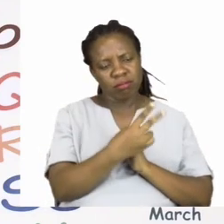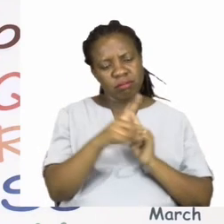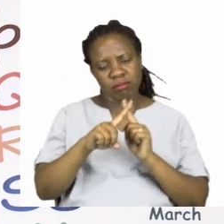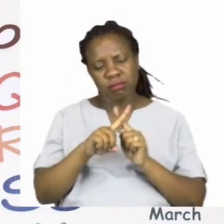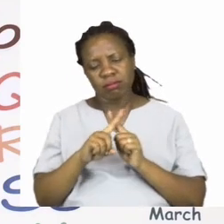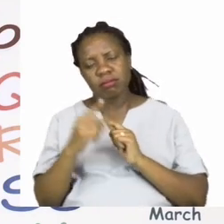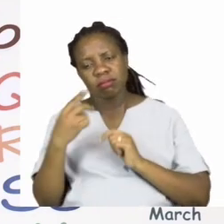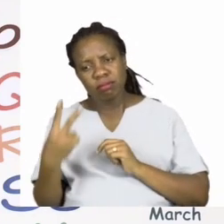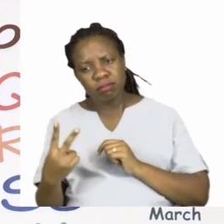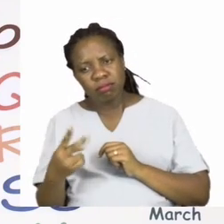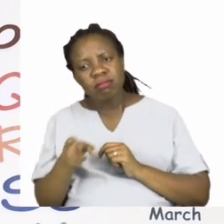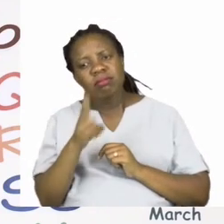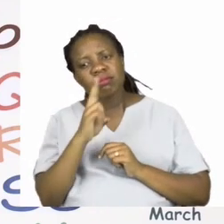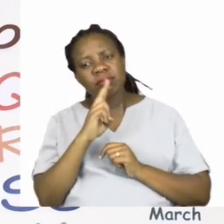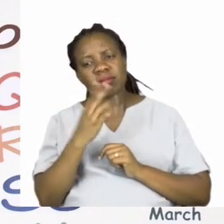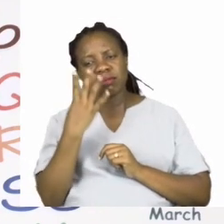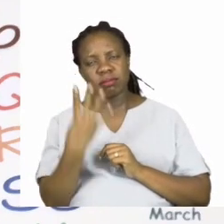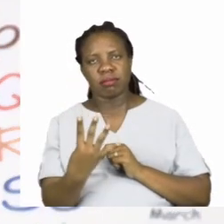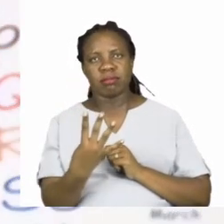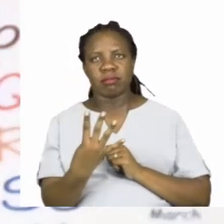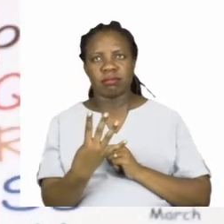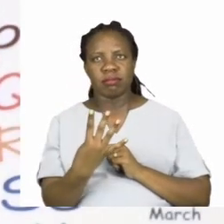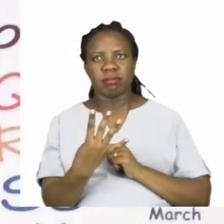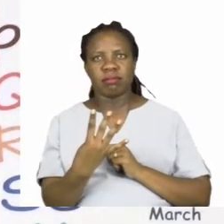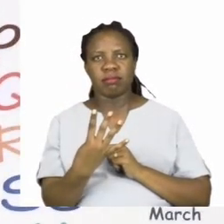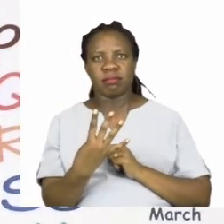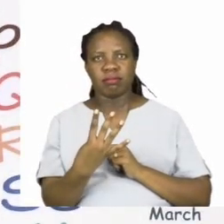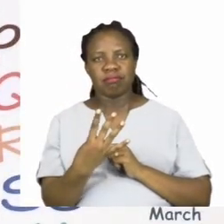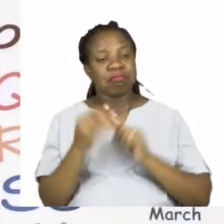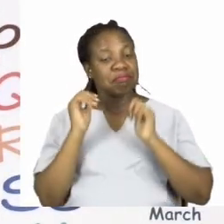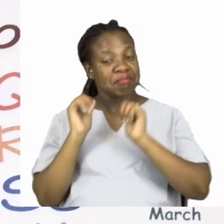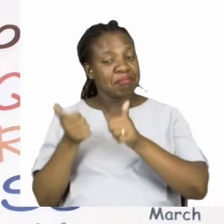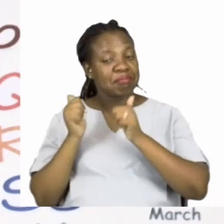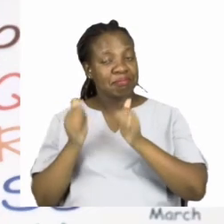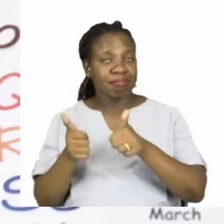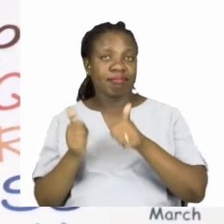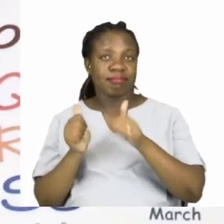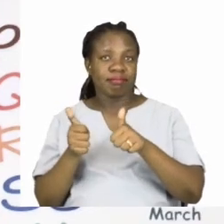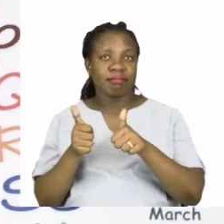equals 4. Well done, everyone.